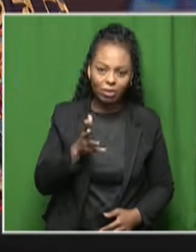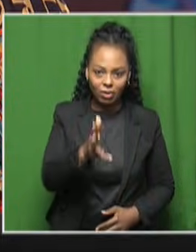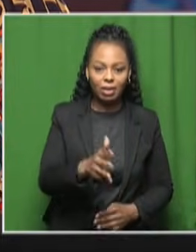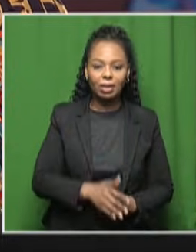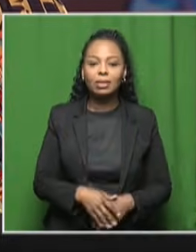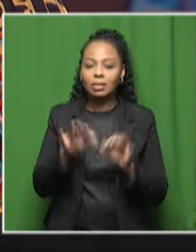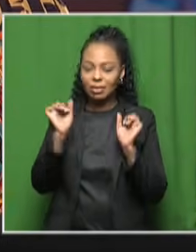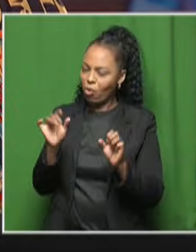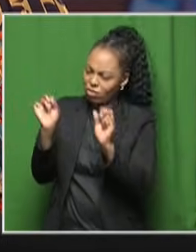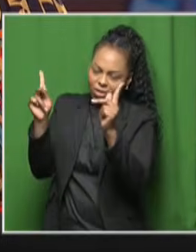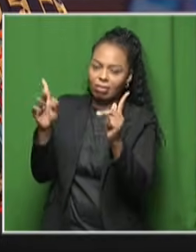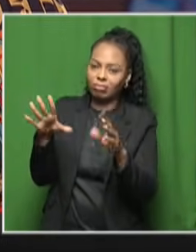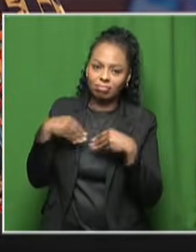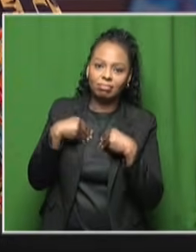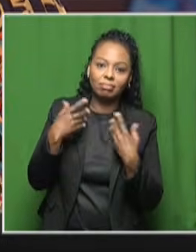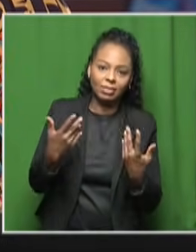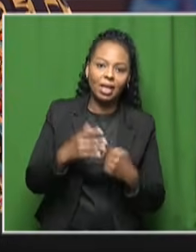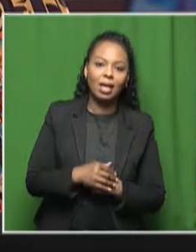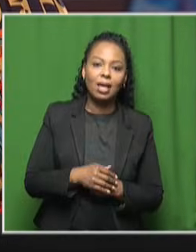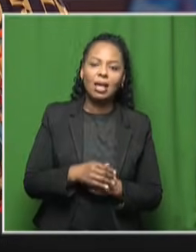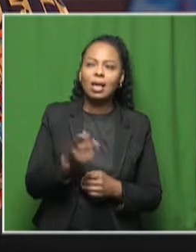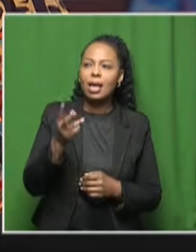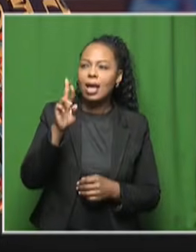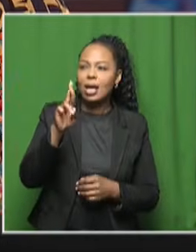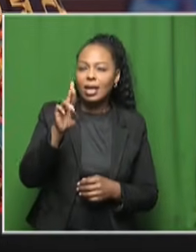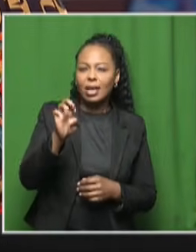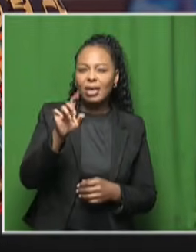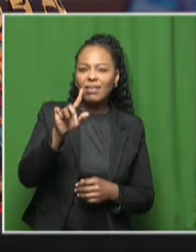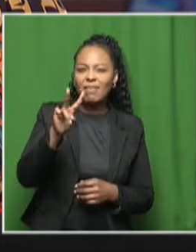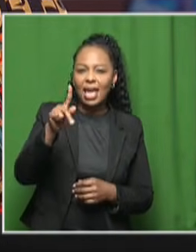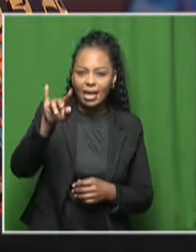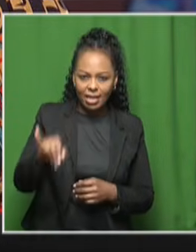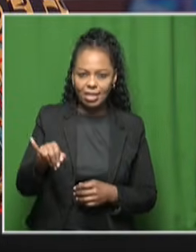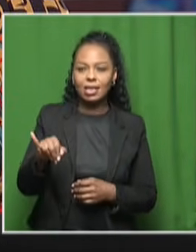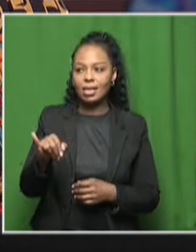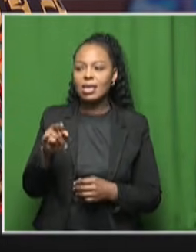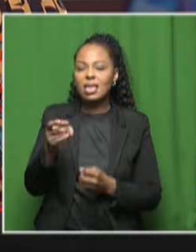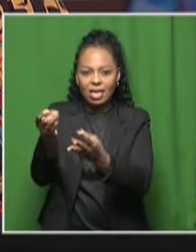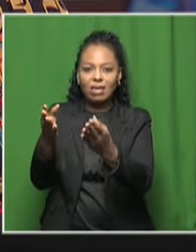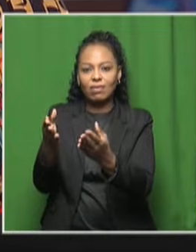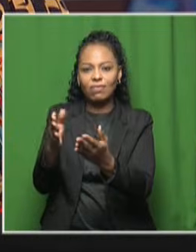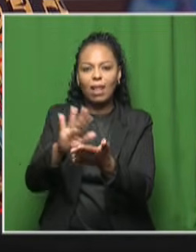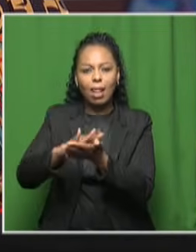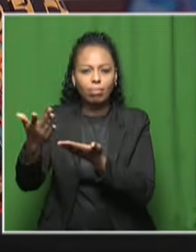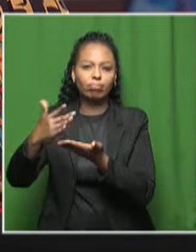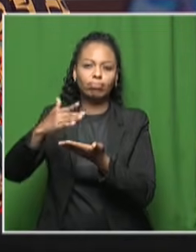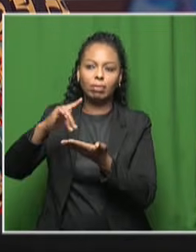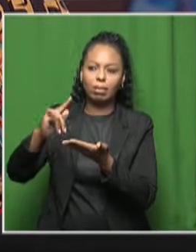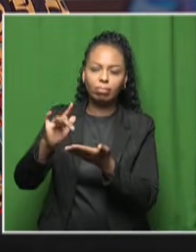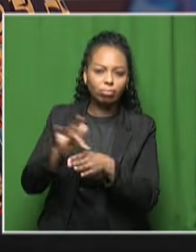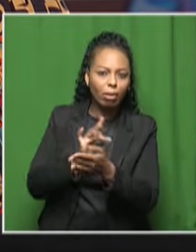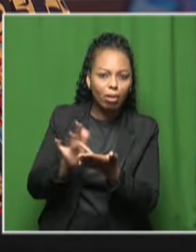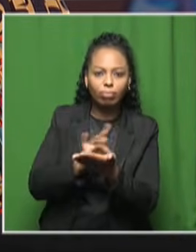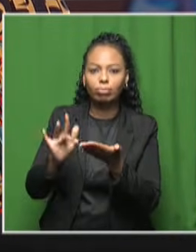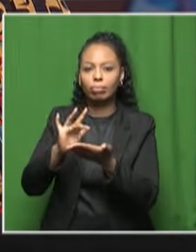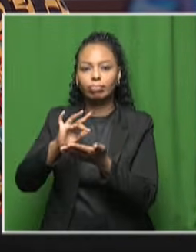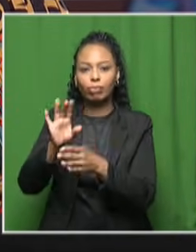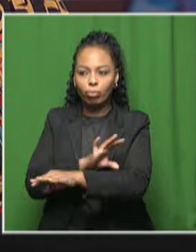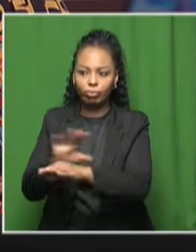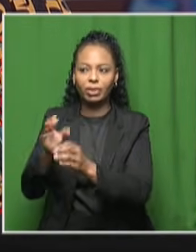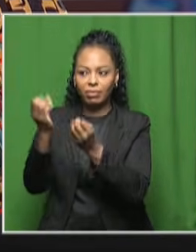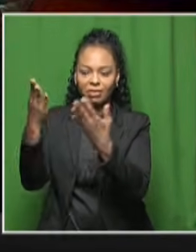just given a school in Riverlea in December, and I'll invite you to the next one. Please do. I will do. Please do, Pauline. Yes. Thank you so